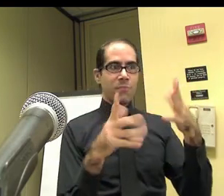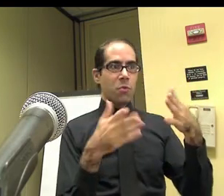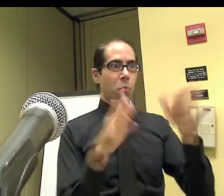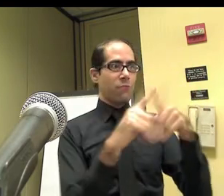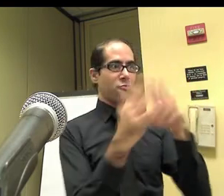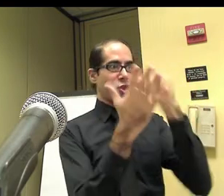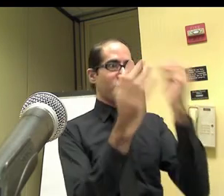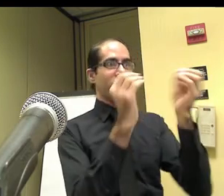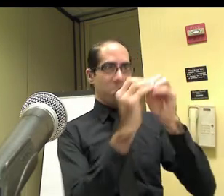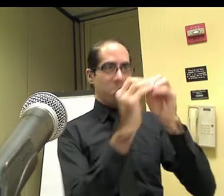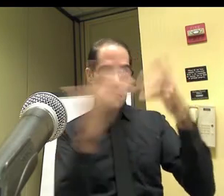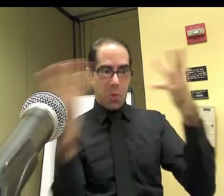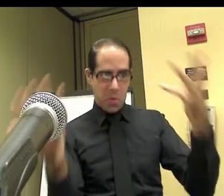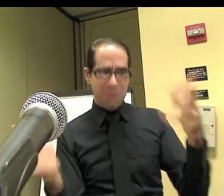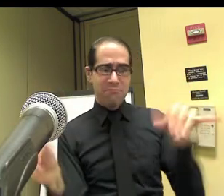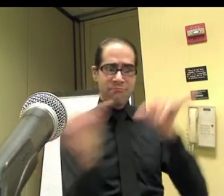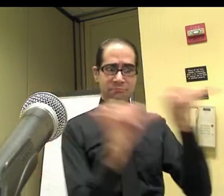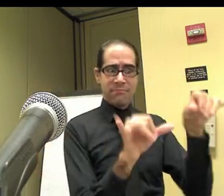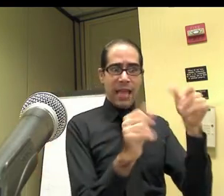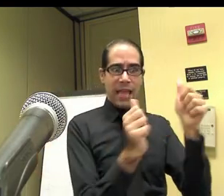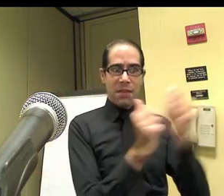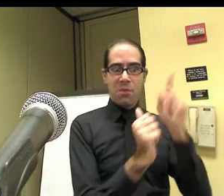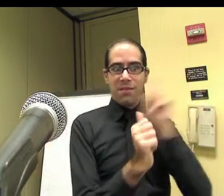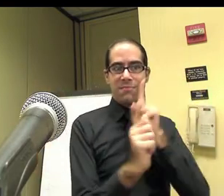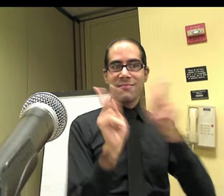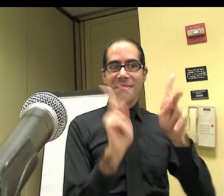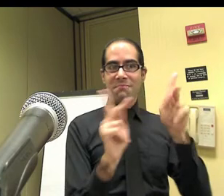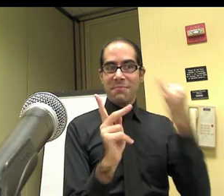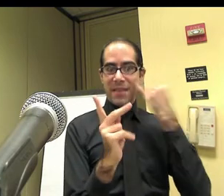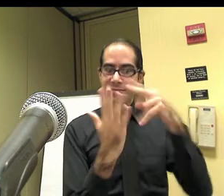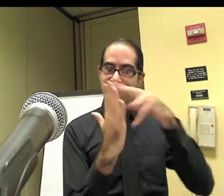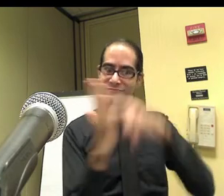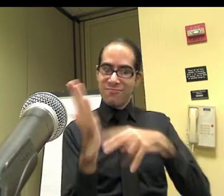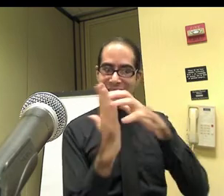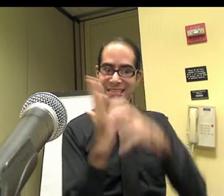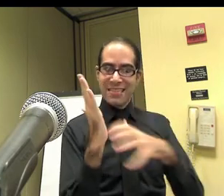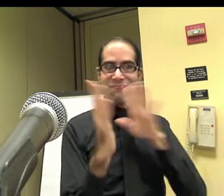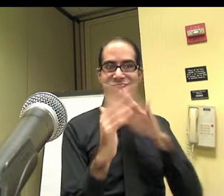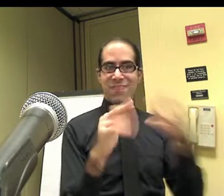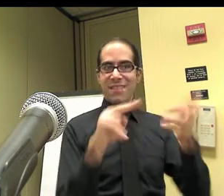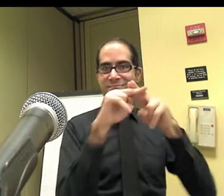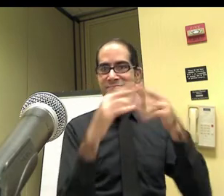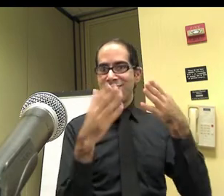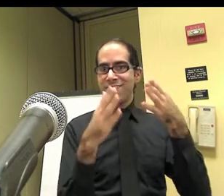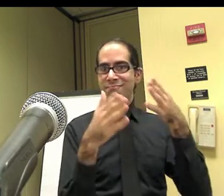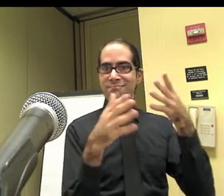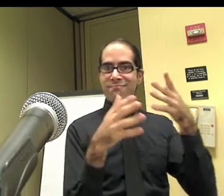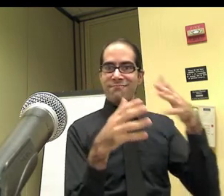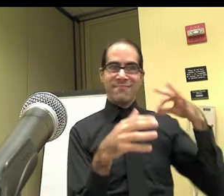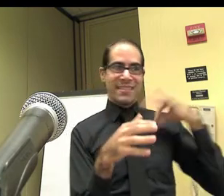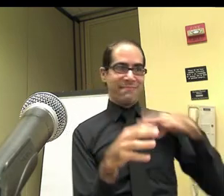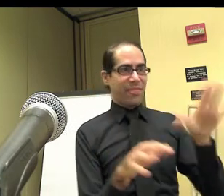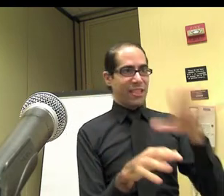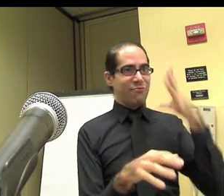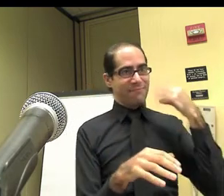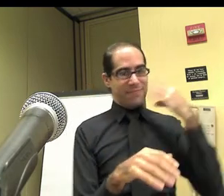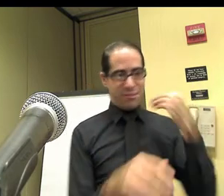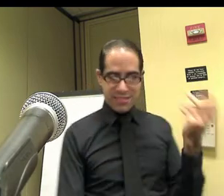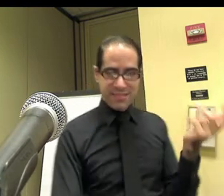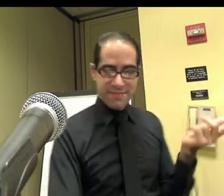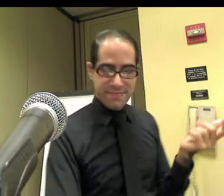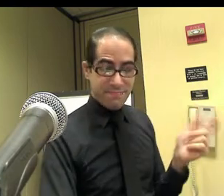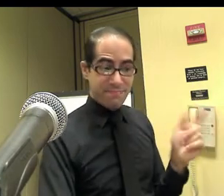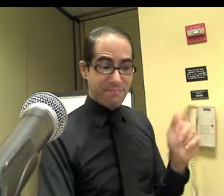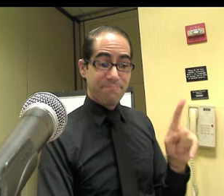information described auditorily, and there's lots of information that's involved in that if you could also read the